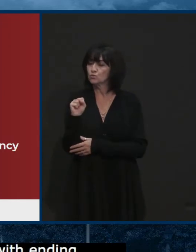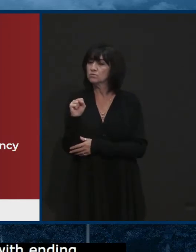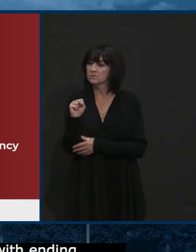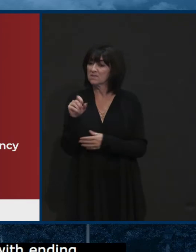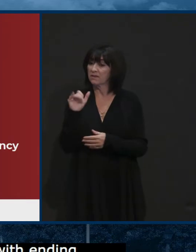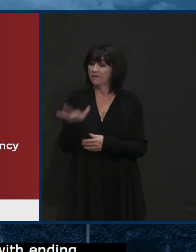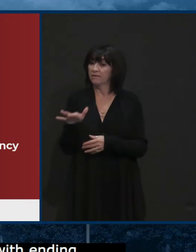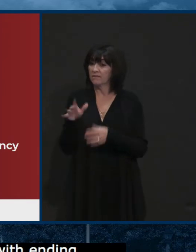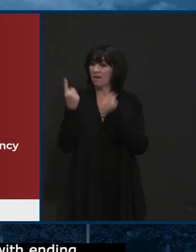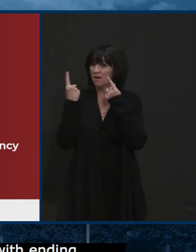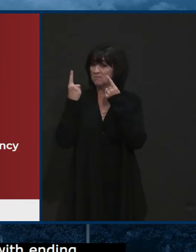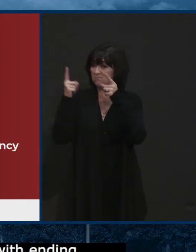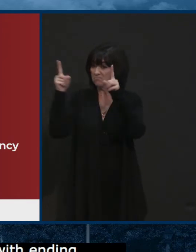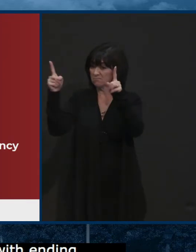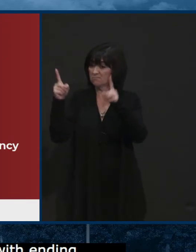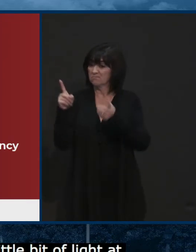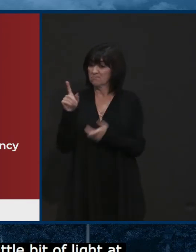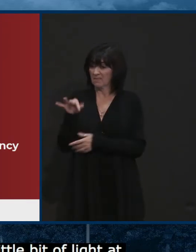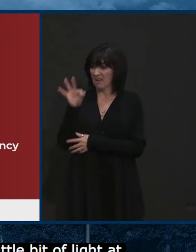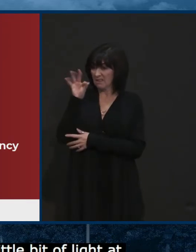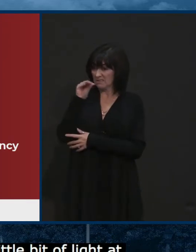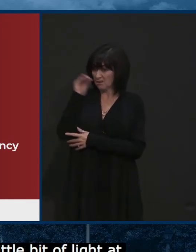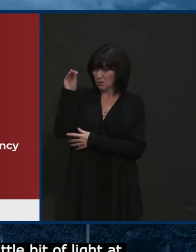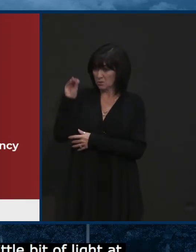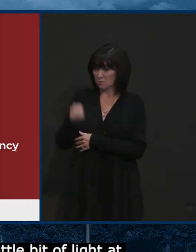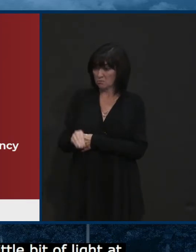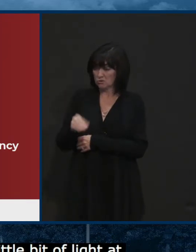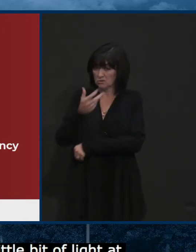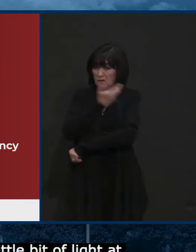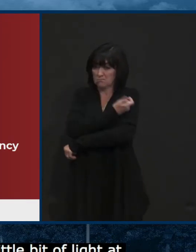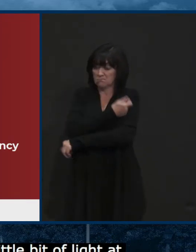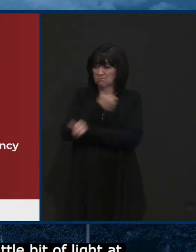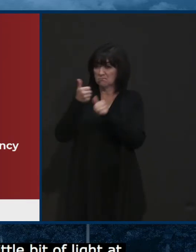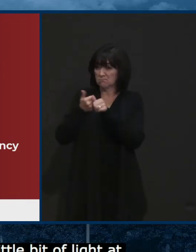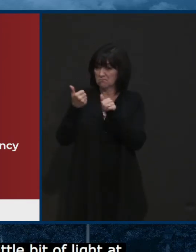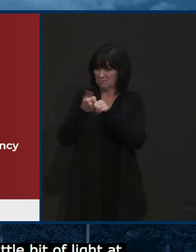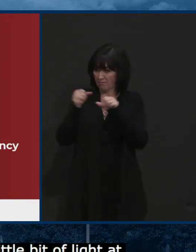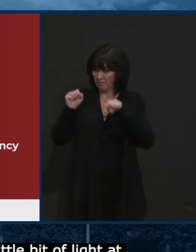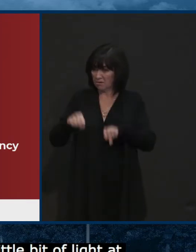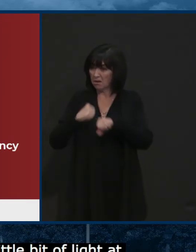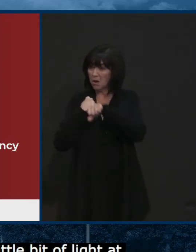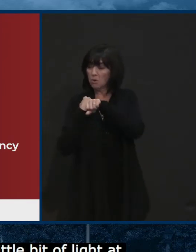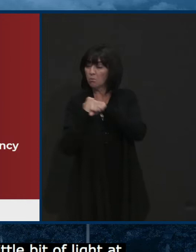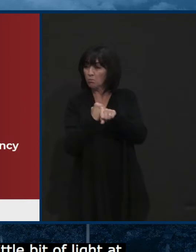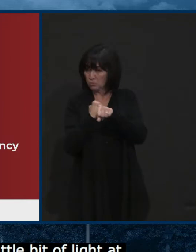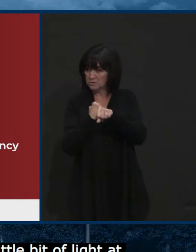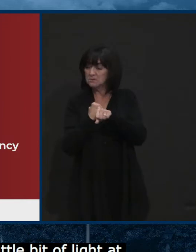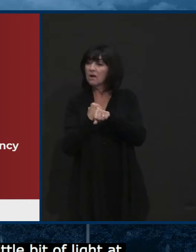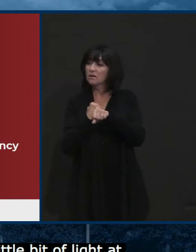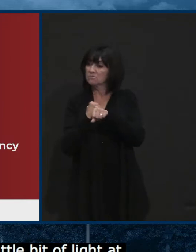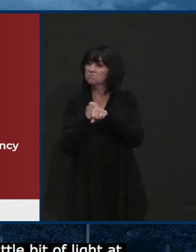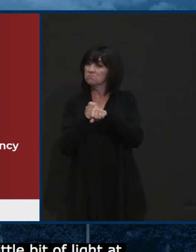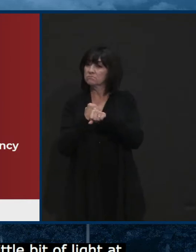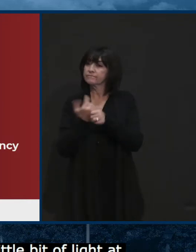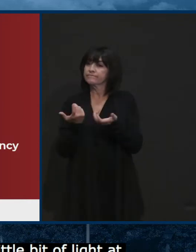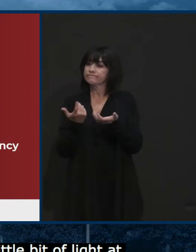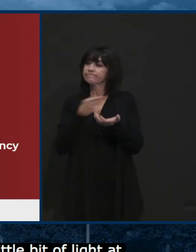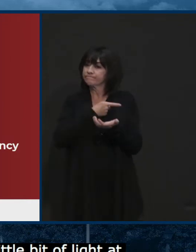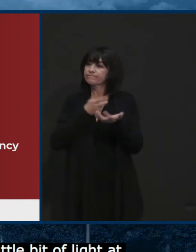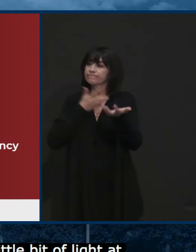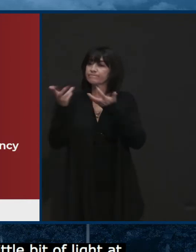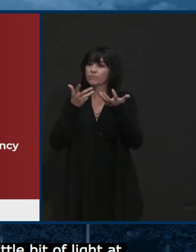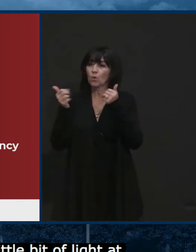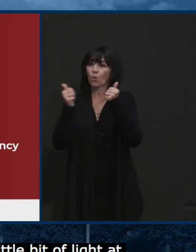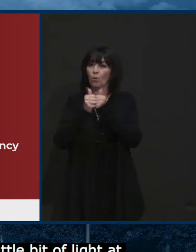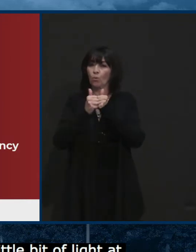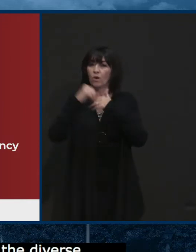really impressive in the 90% range. And as I understand, working with the diverse population, some additional work that